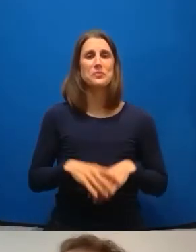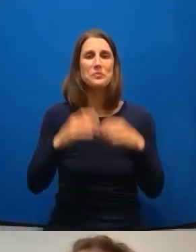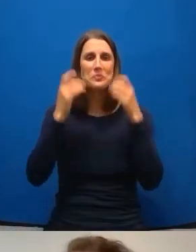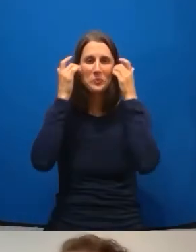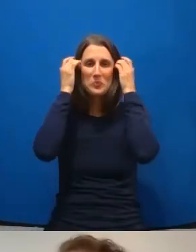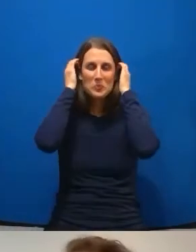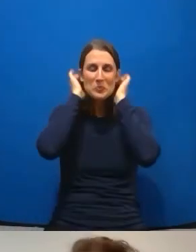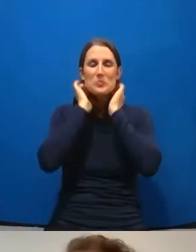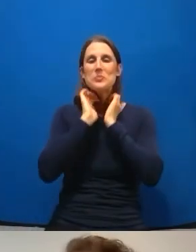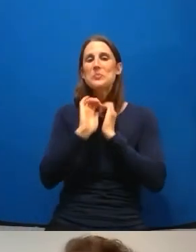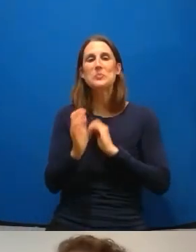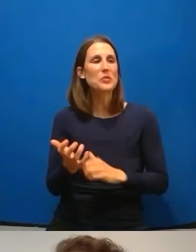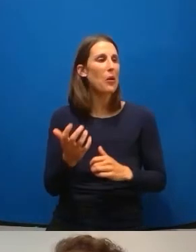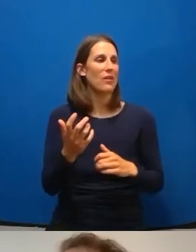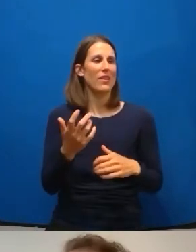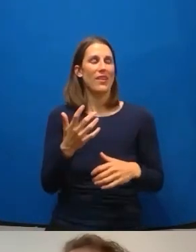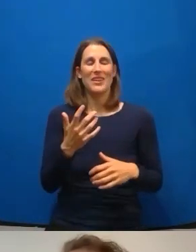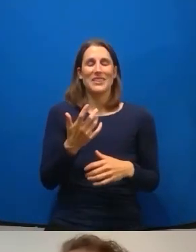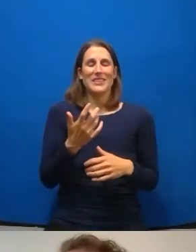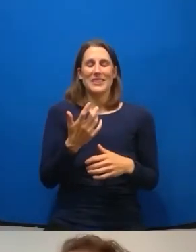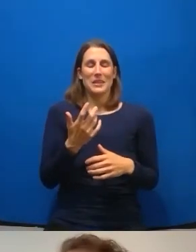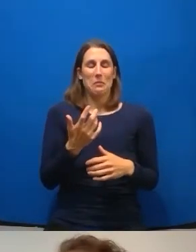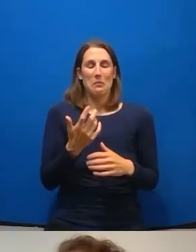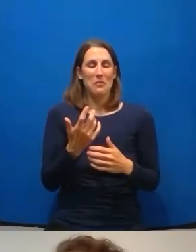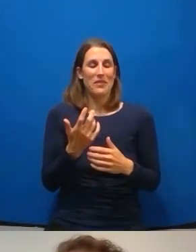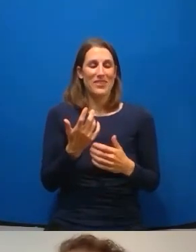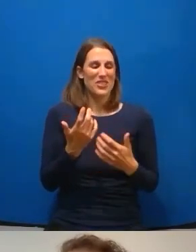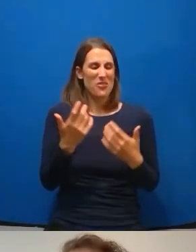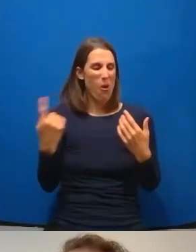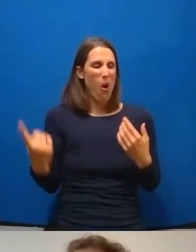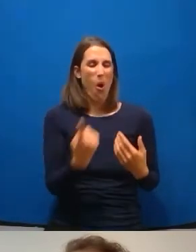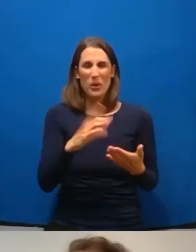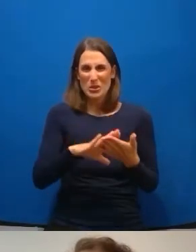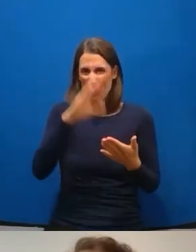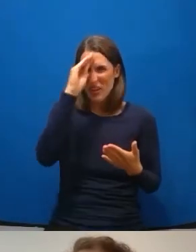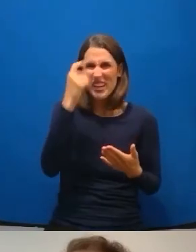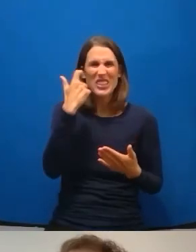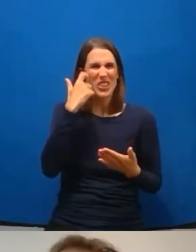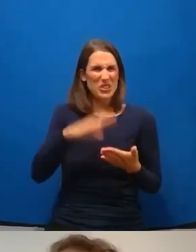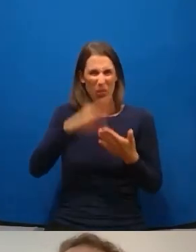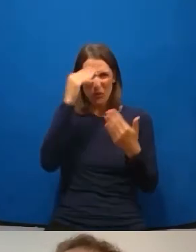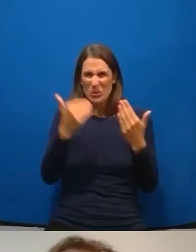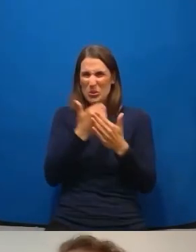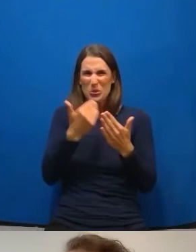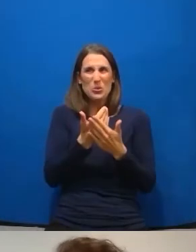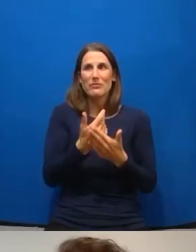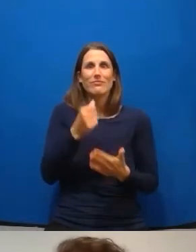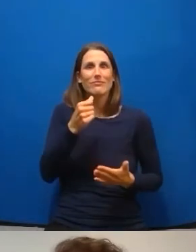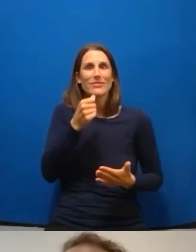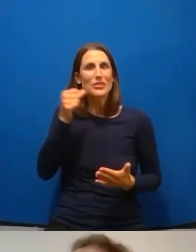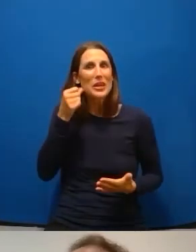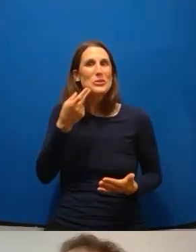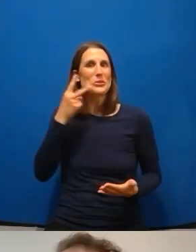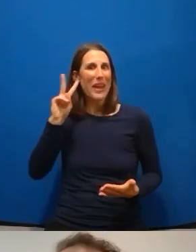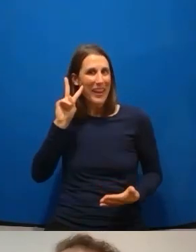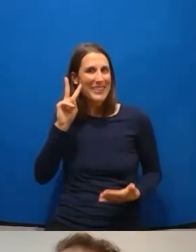find how to do something new like a couple days ago. So like, that's awesome, and we'll always have those skills. Hopefully we won't have a pandemic again,